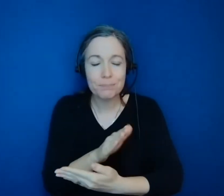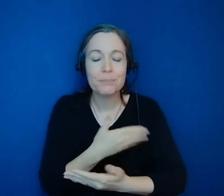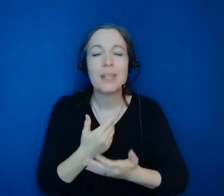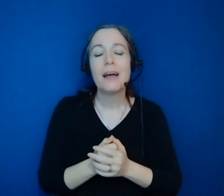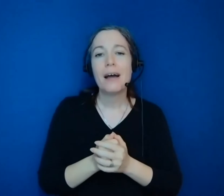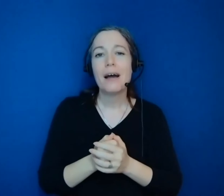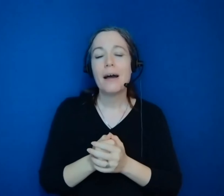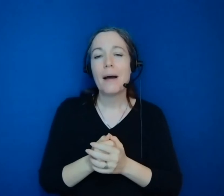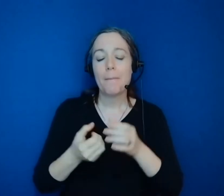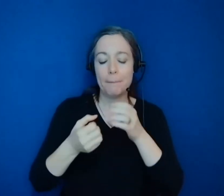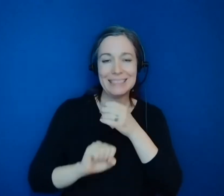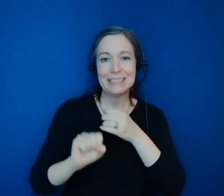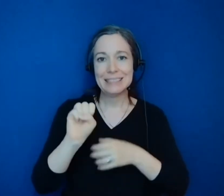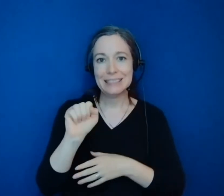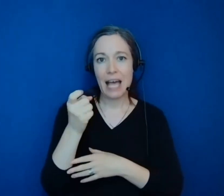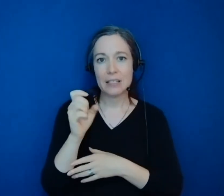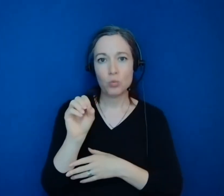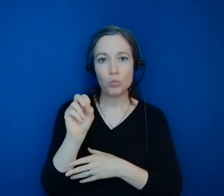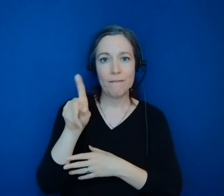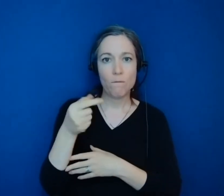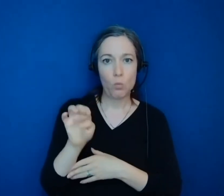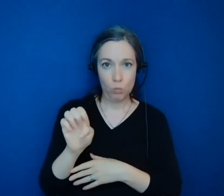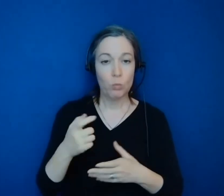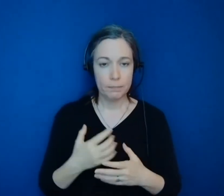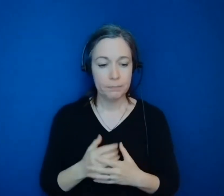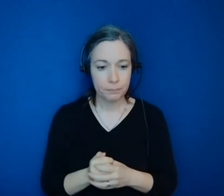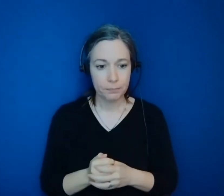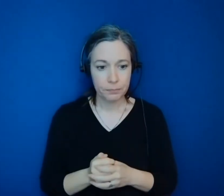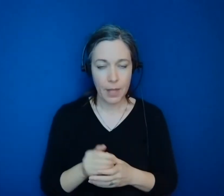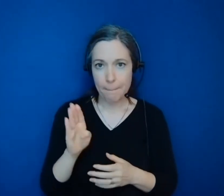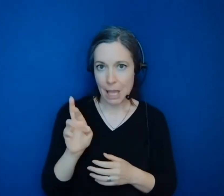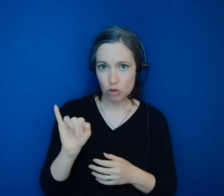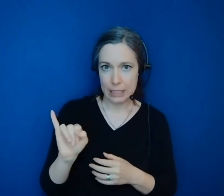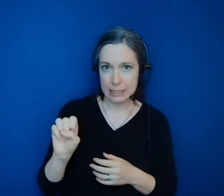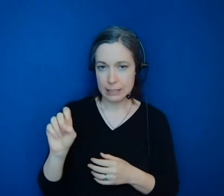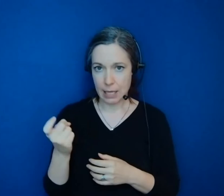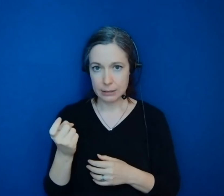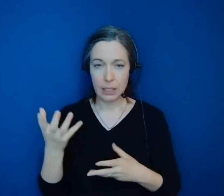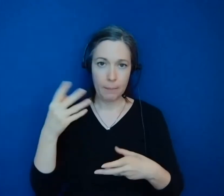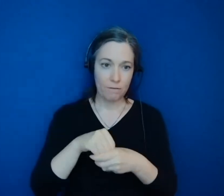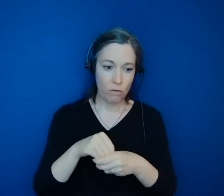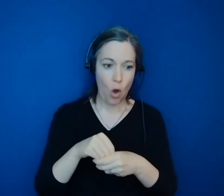instrument and I'm a part of the ambassador program and I'm in the jazz ensemble here.